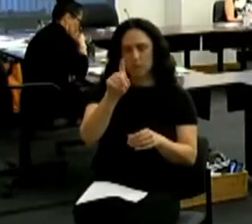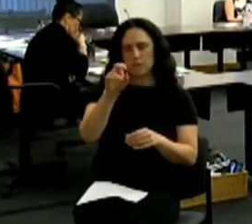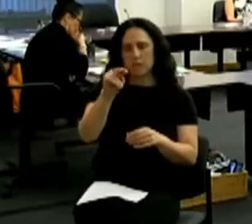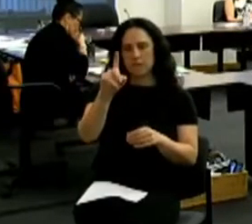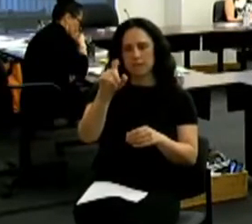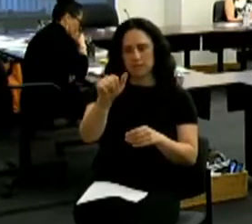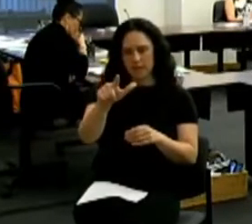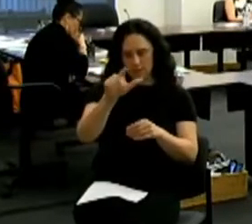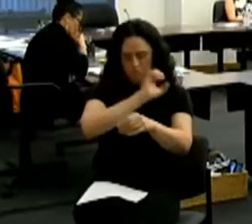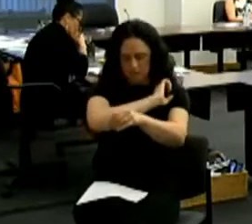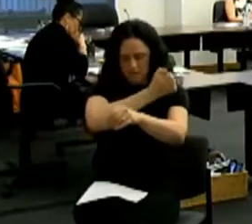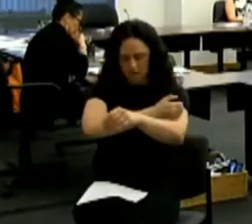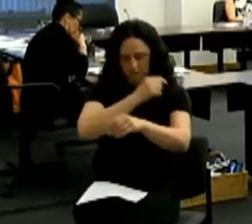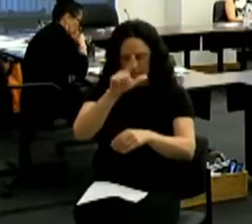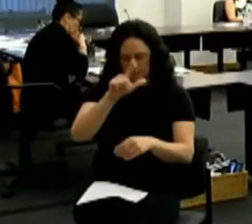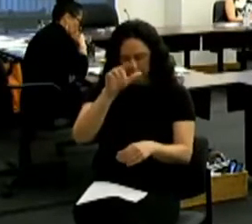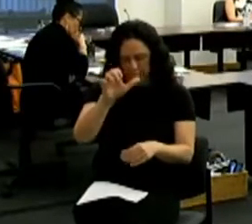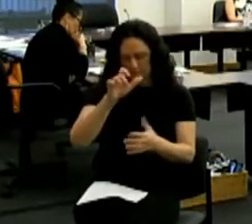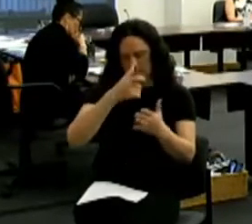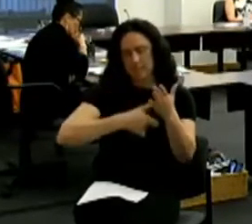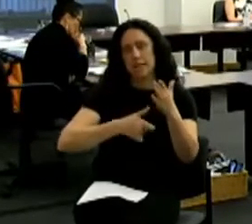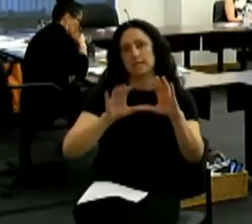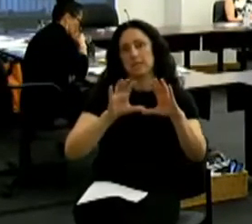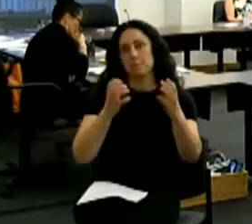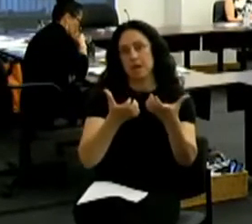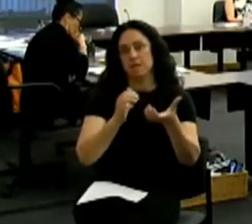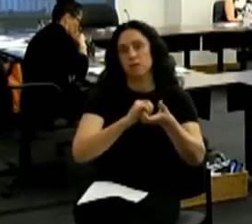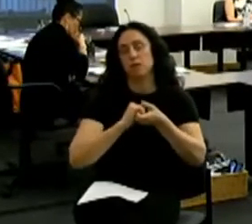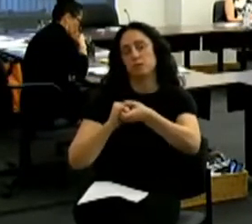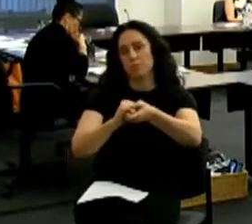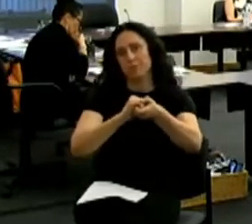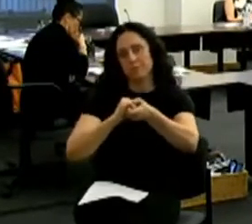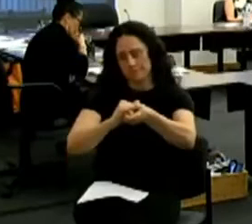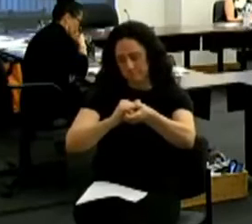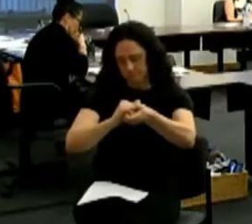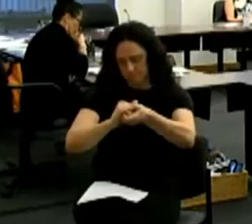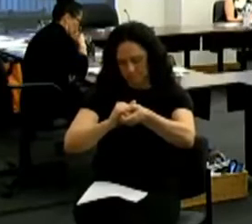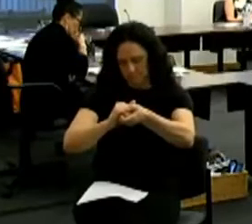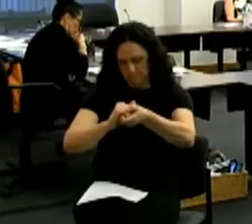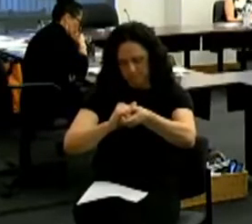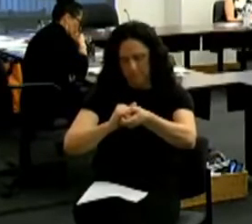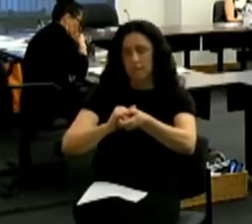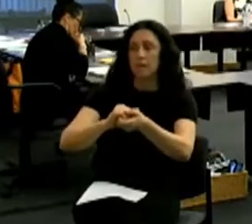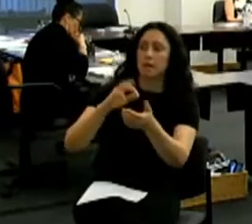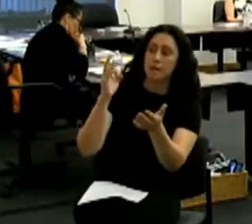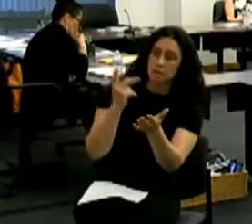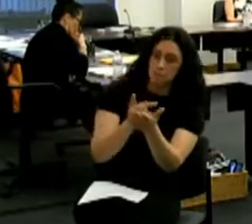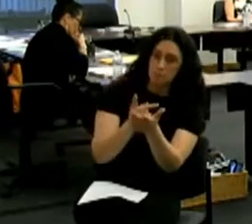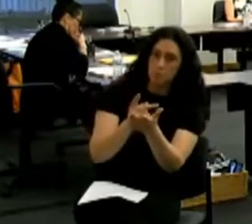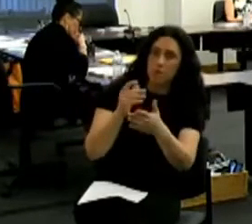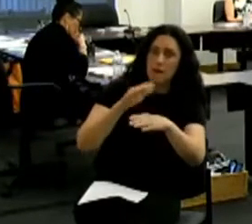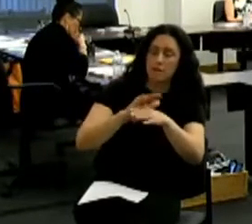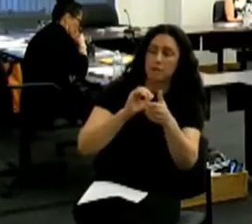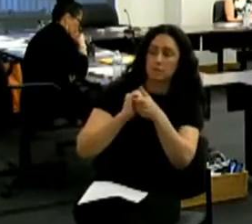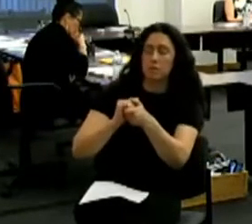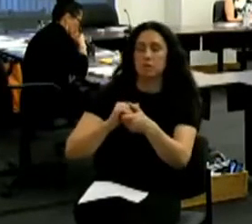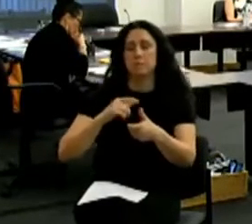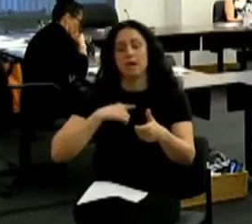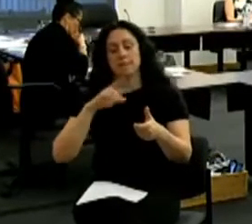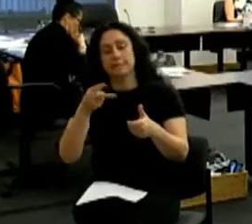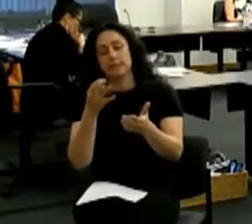LSP-Kendall Energy LLC taxing bodies consortium. So moved for the consortium.